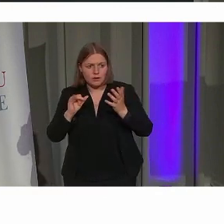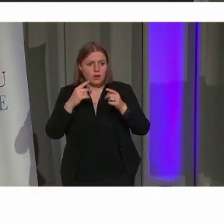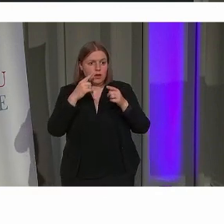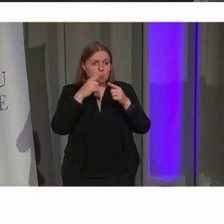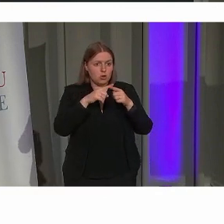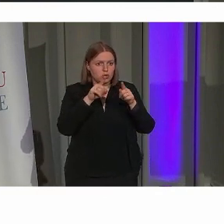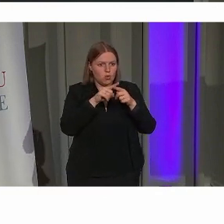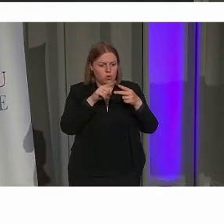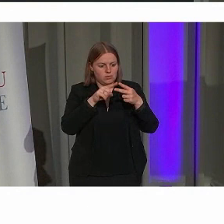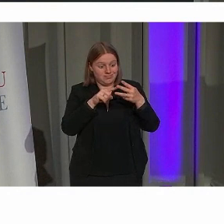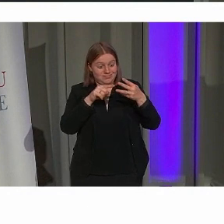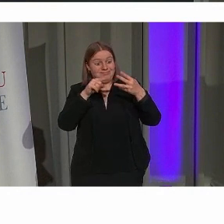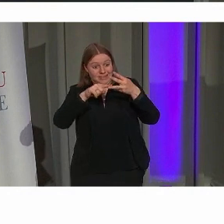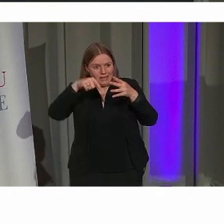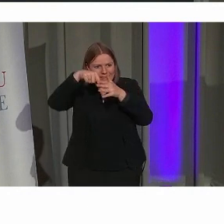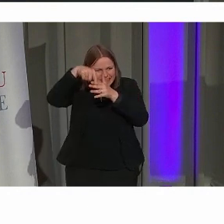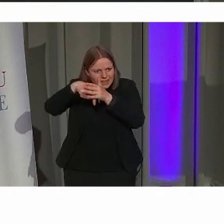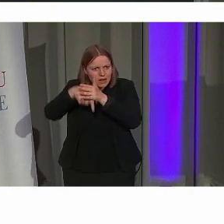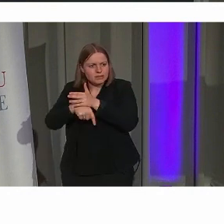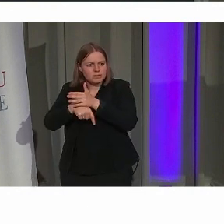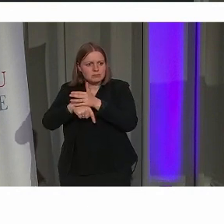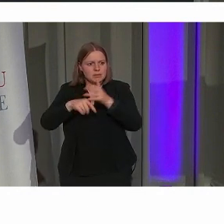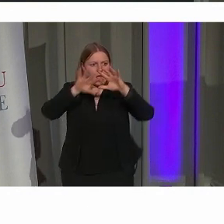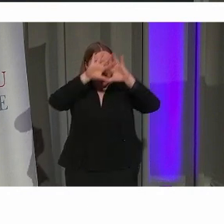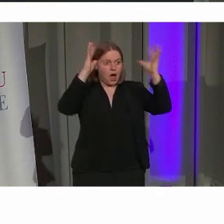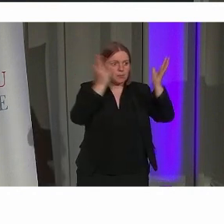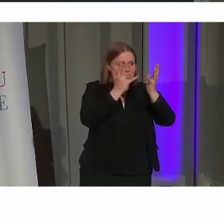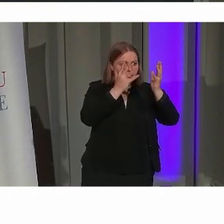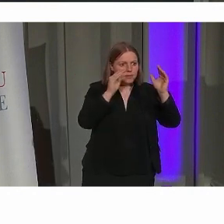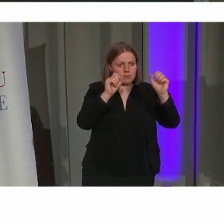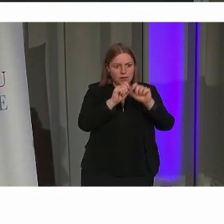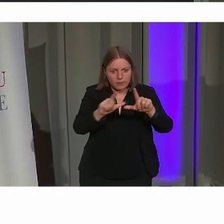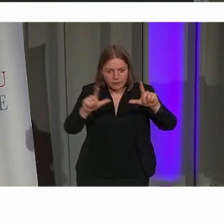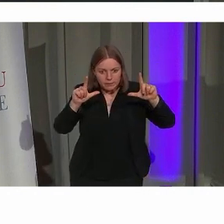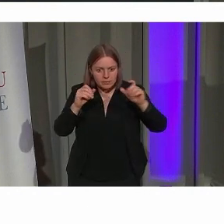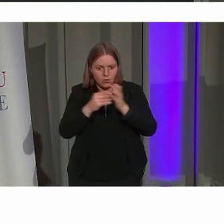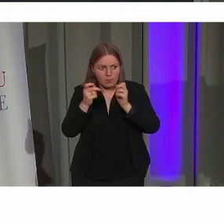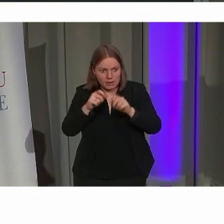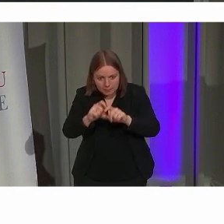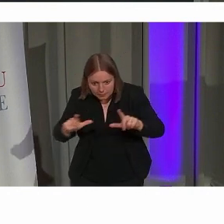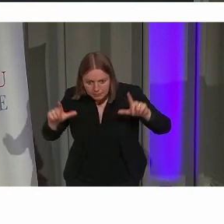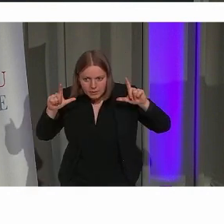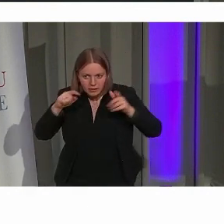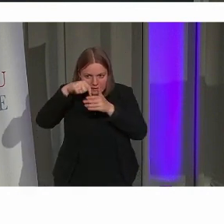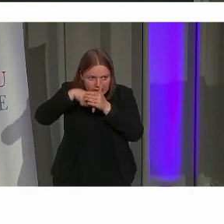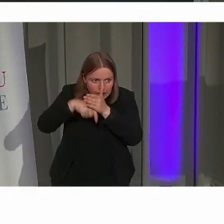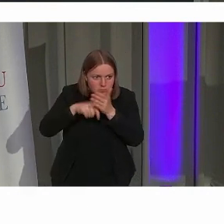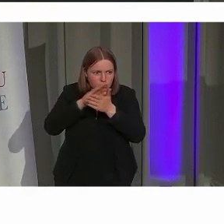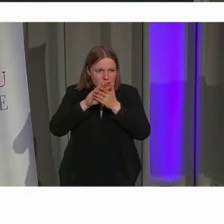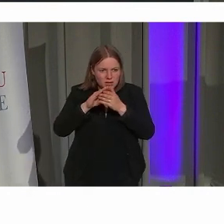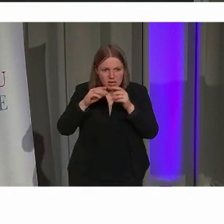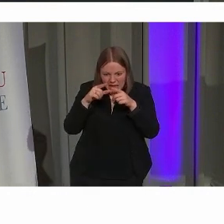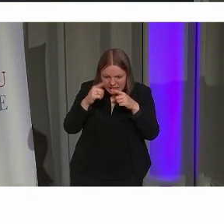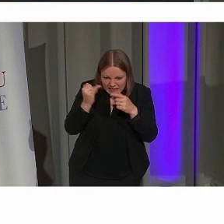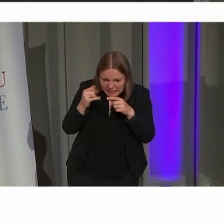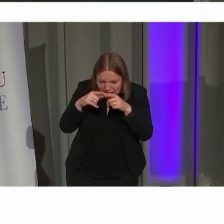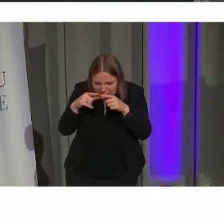the details and the accessibility of the details, the arc, the column, the mosaic.